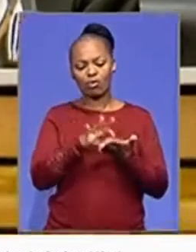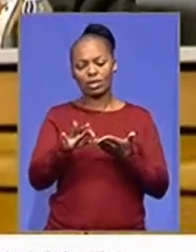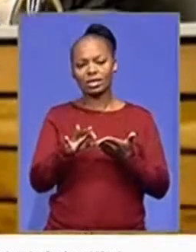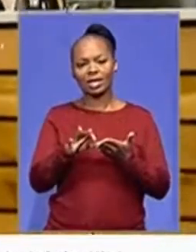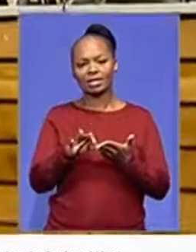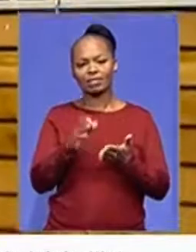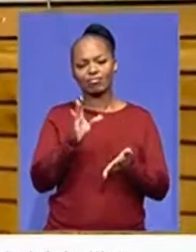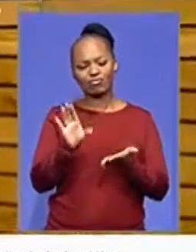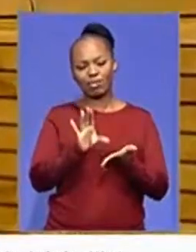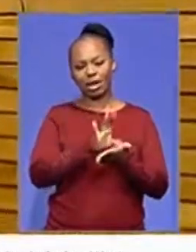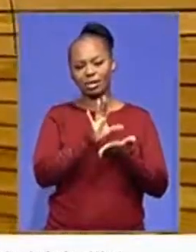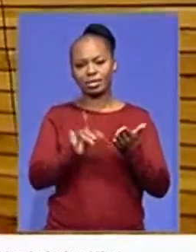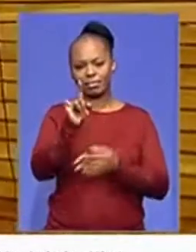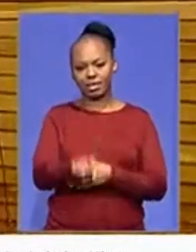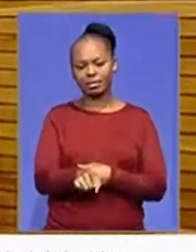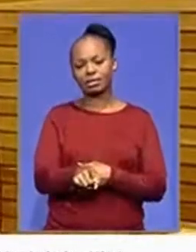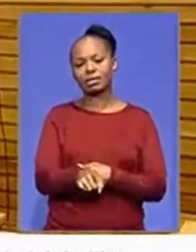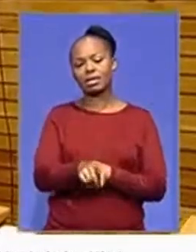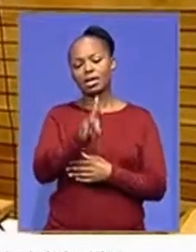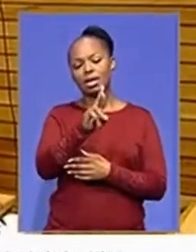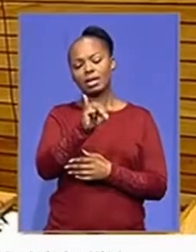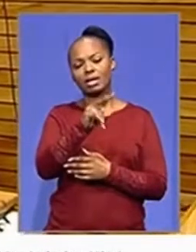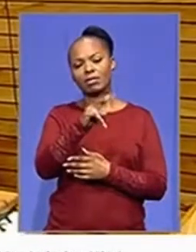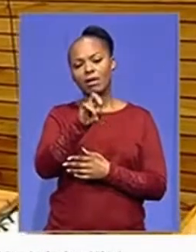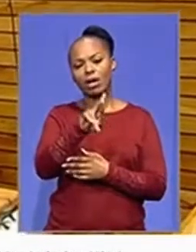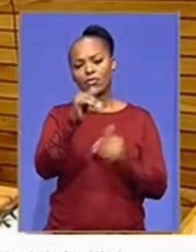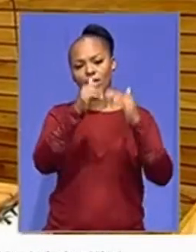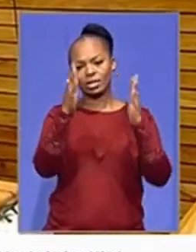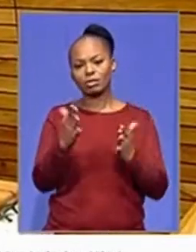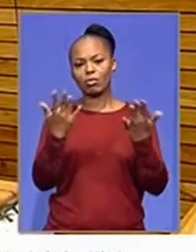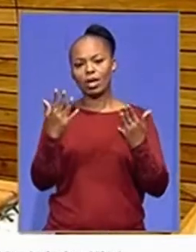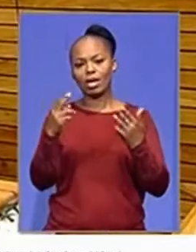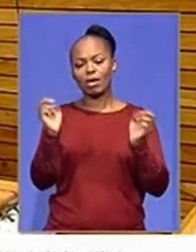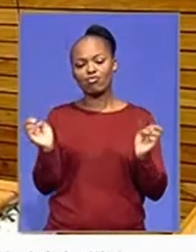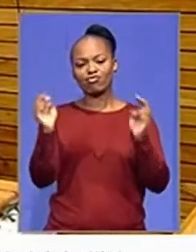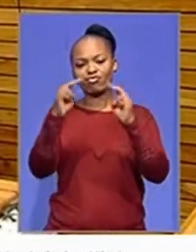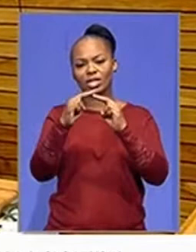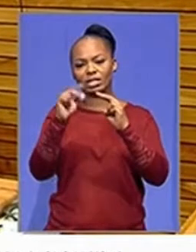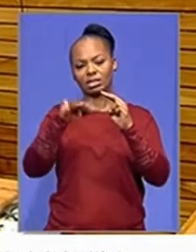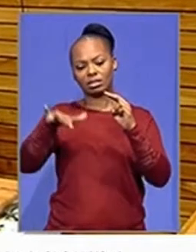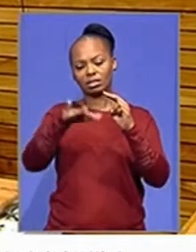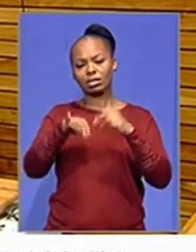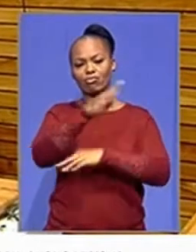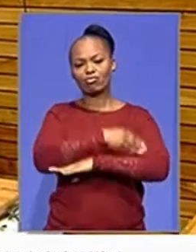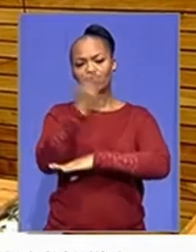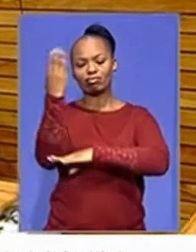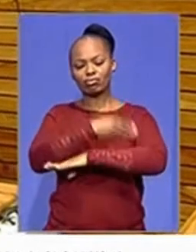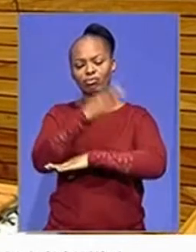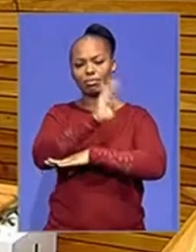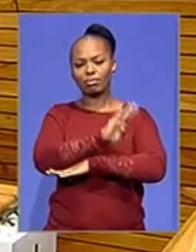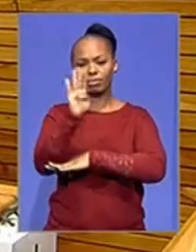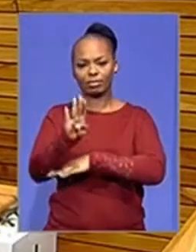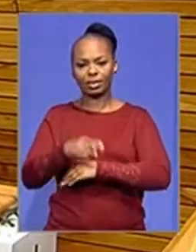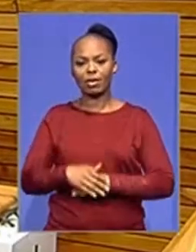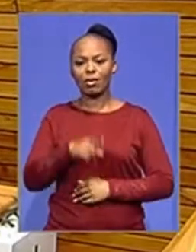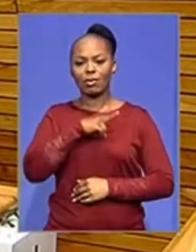terata ya Caledon River Properties le Dibohong la Beitbridge. Sena ka morao boipiletso bo entsweng ke SIU hore